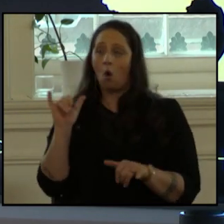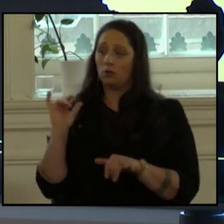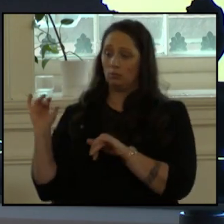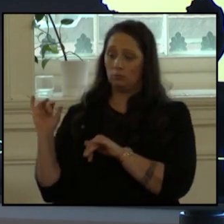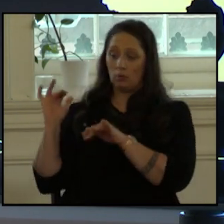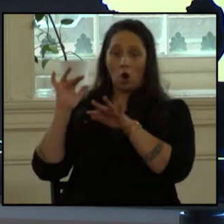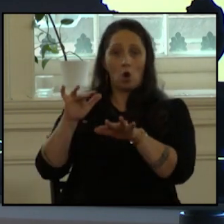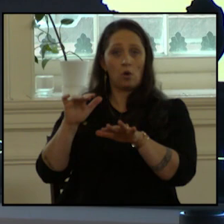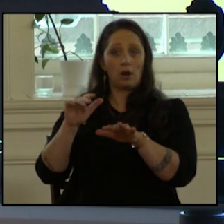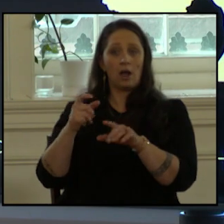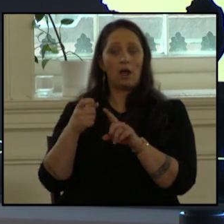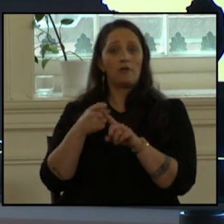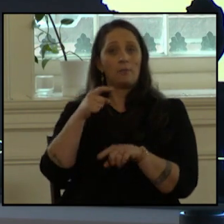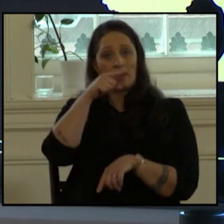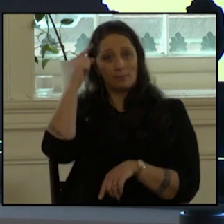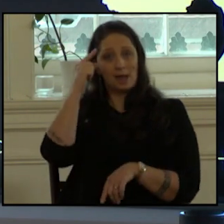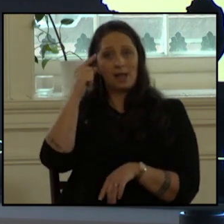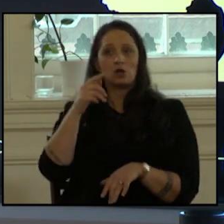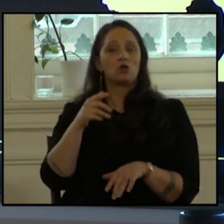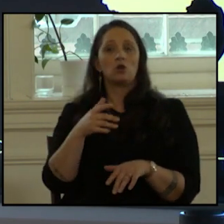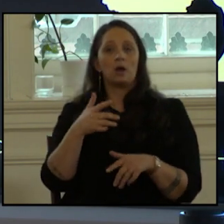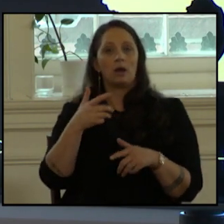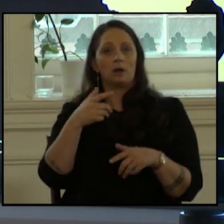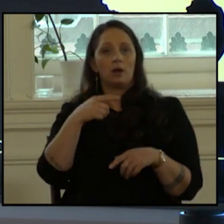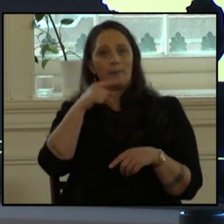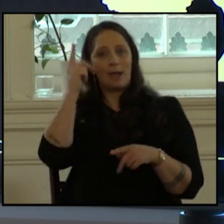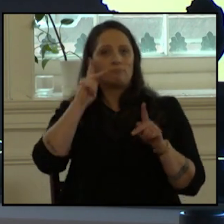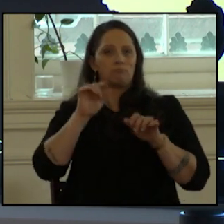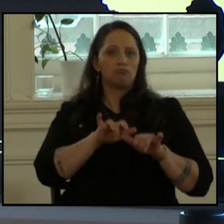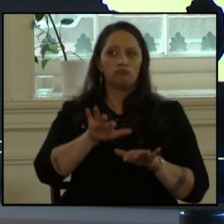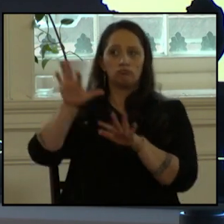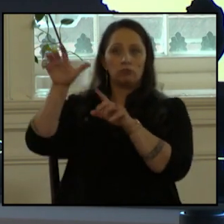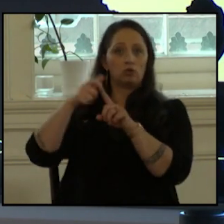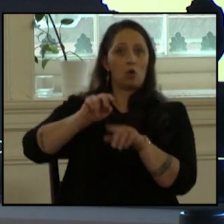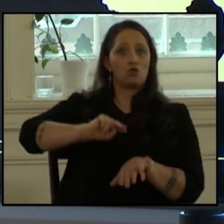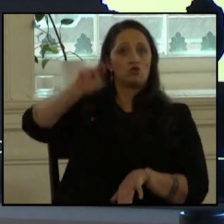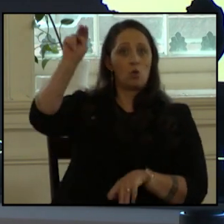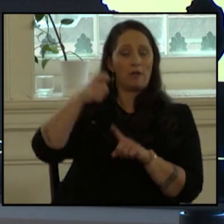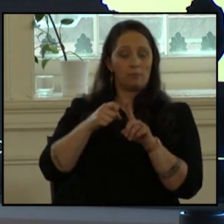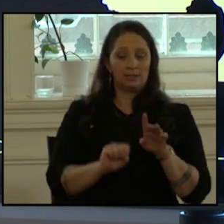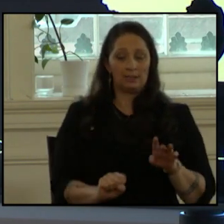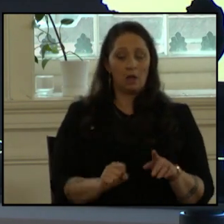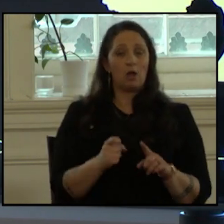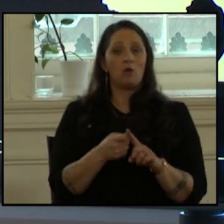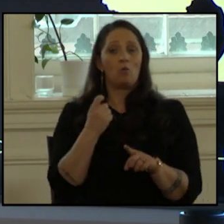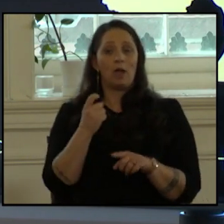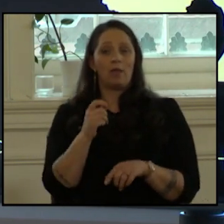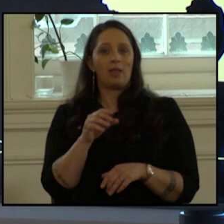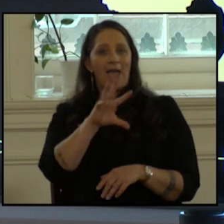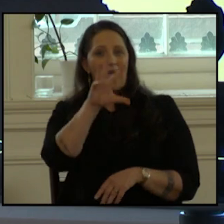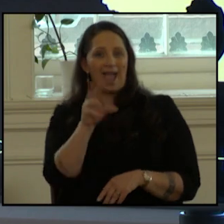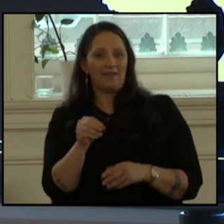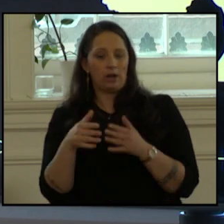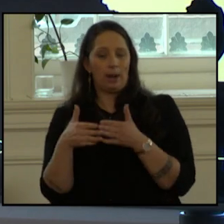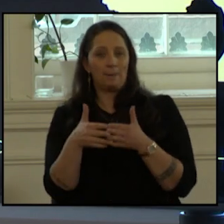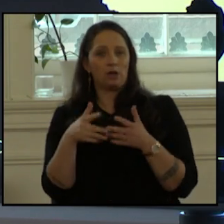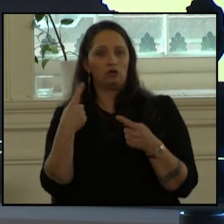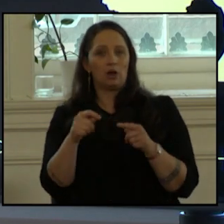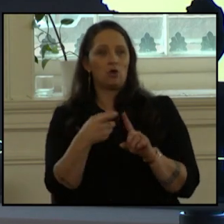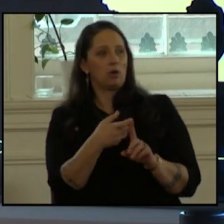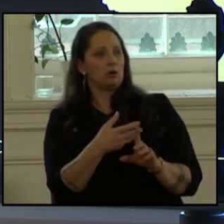migrated north during the Great Black Migration to the north, where African Americans were trying to get away from Jim